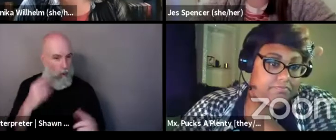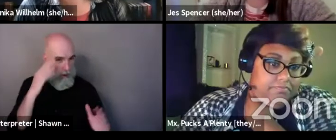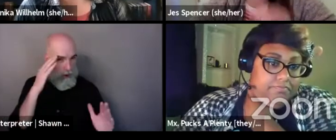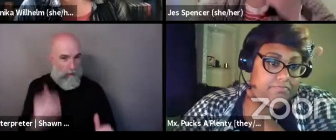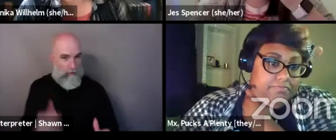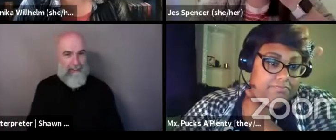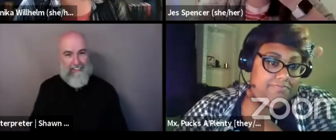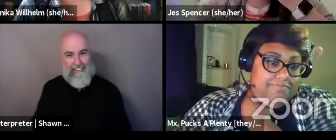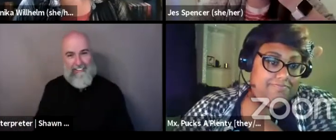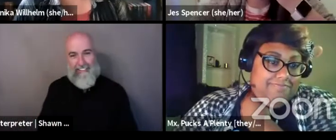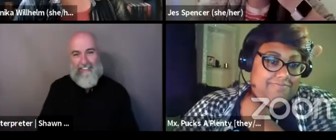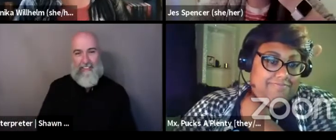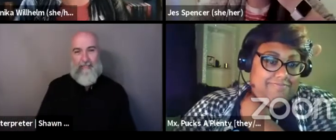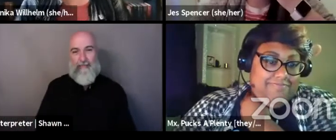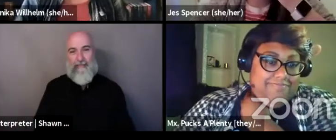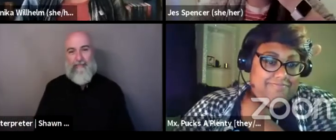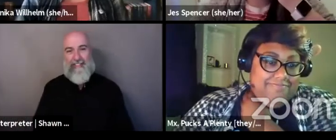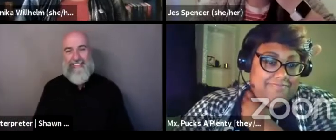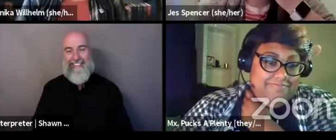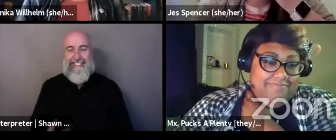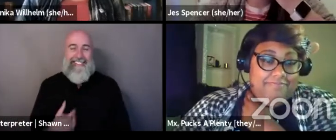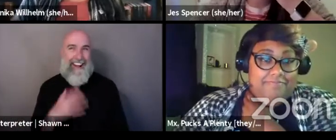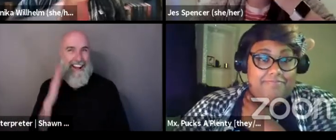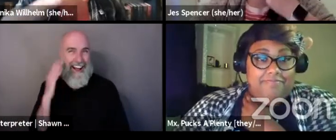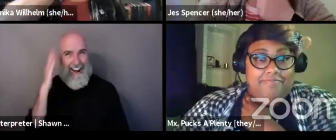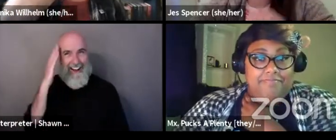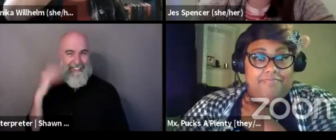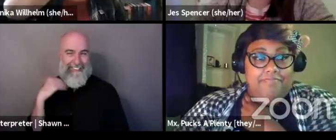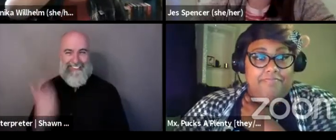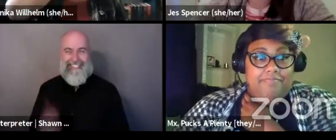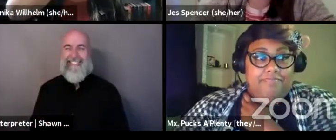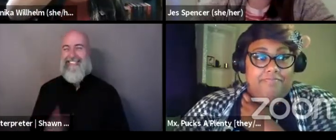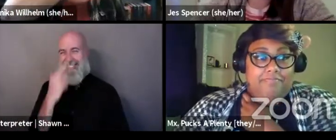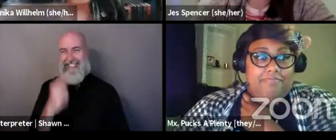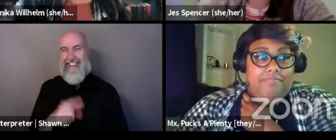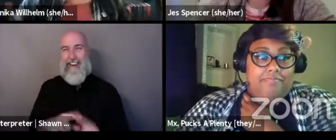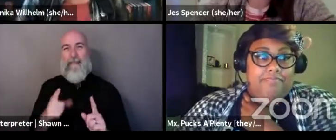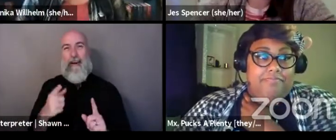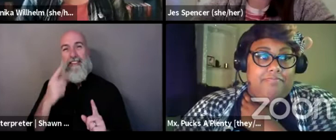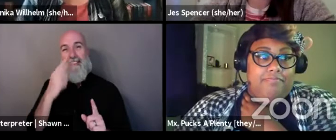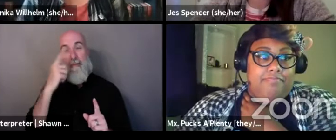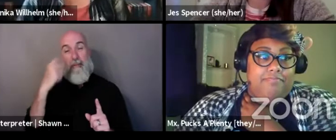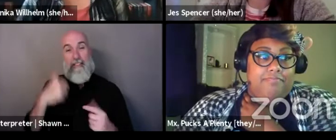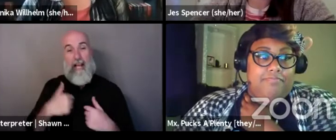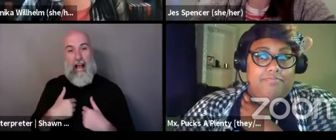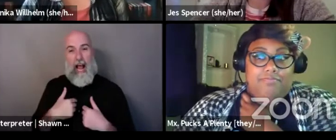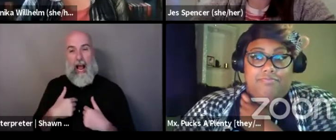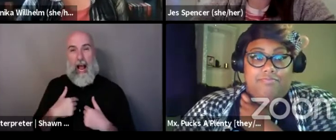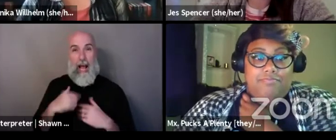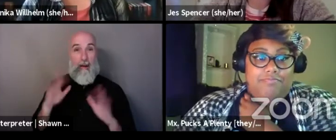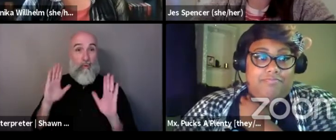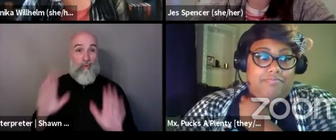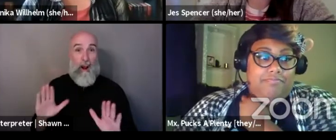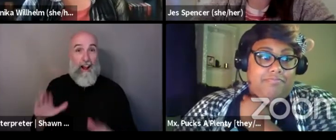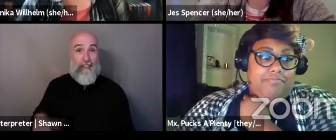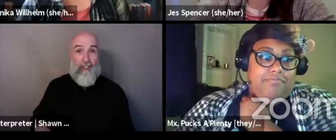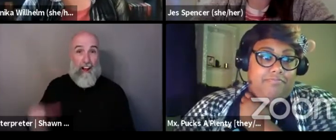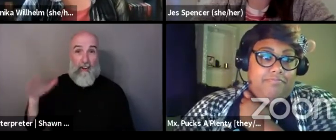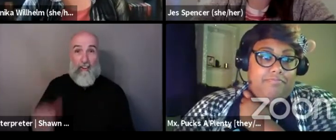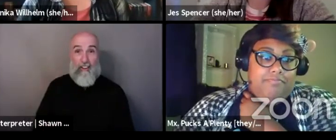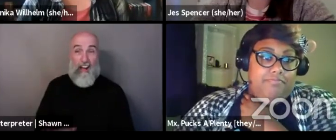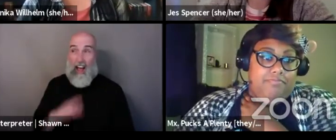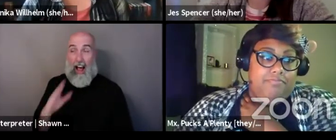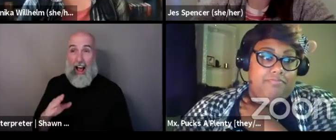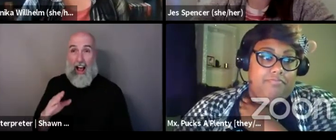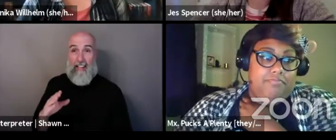Right. Well, lingo. But it was, it's funny because like I had a great childhood. I never thought twice